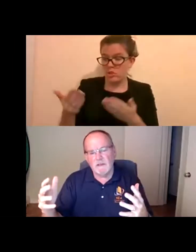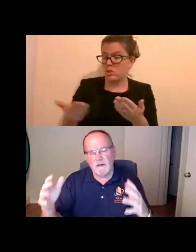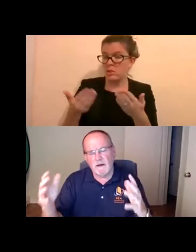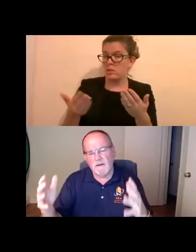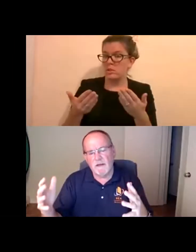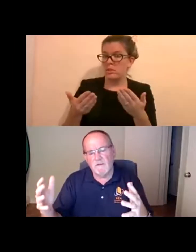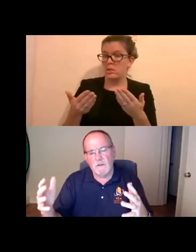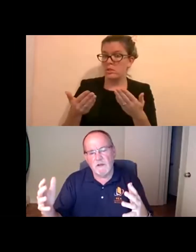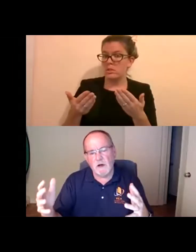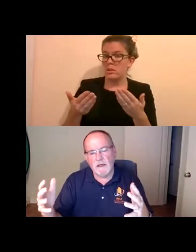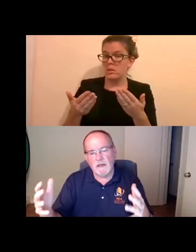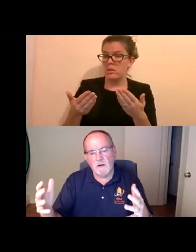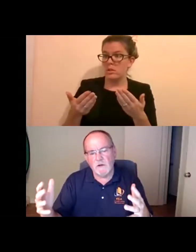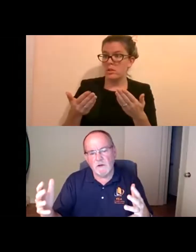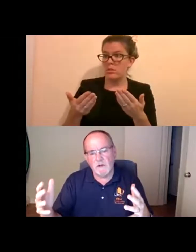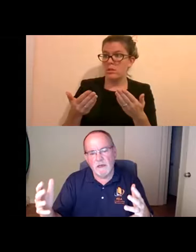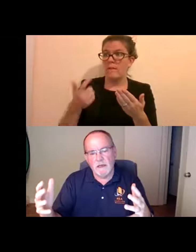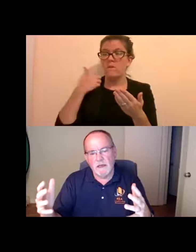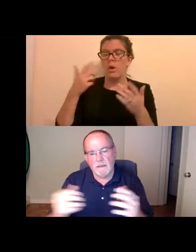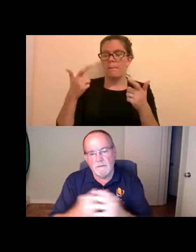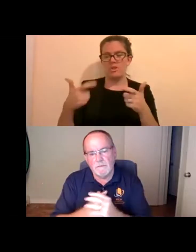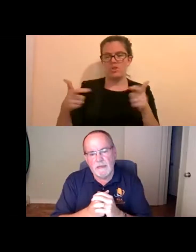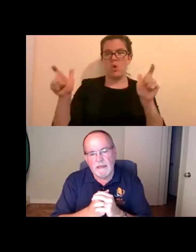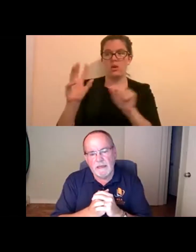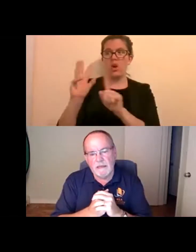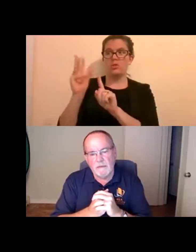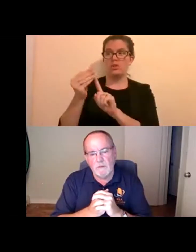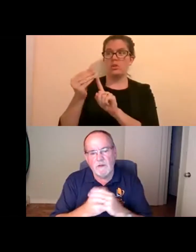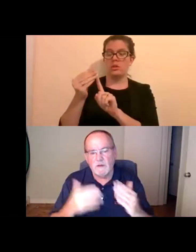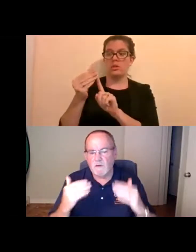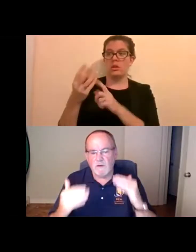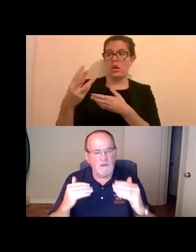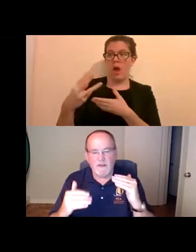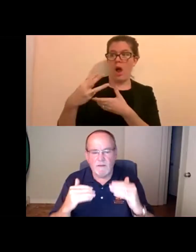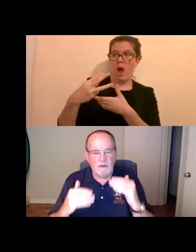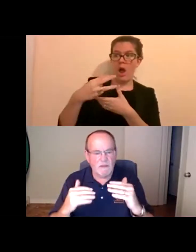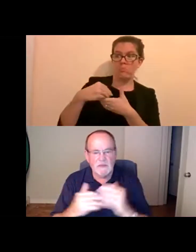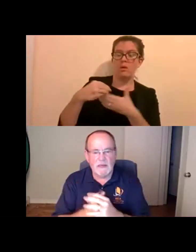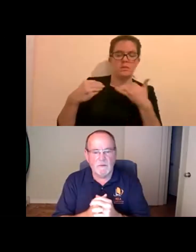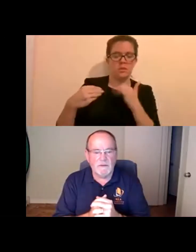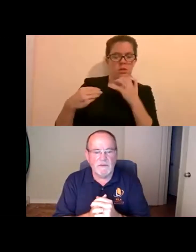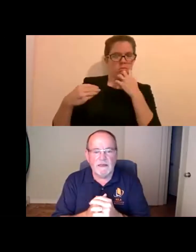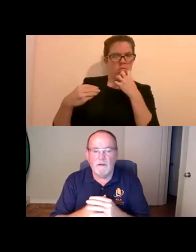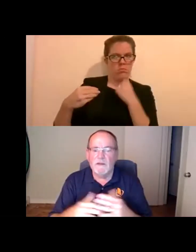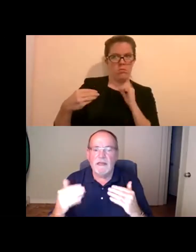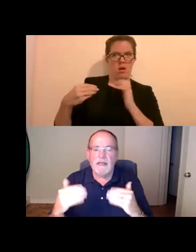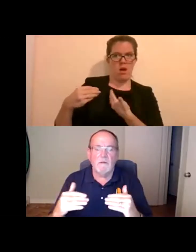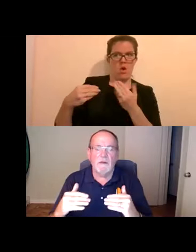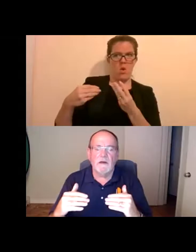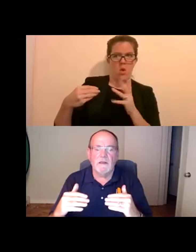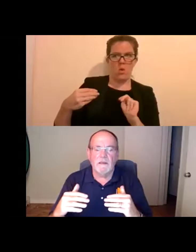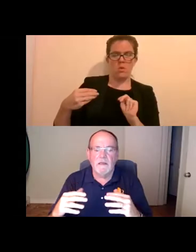traditions, of the majority culture. And both of those are just fabulous examples of that. Now, with the